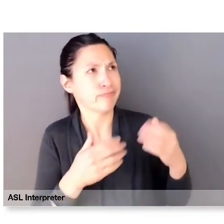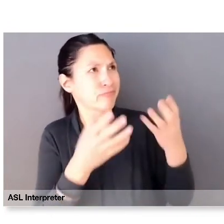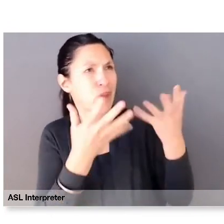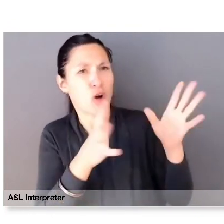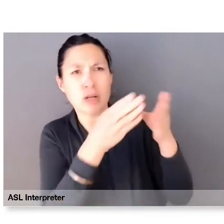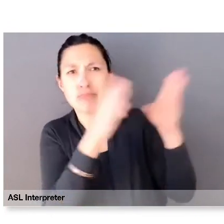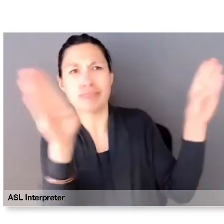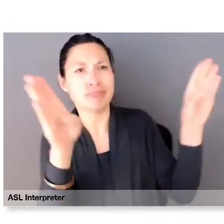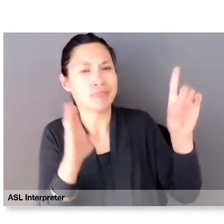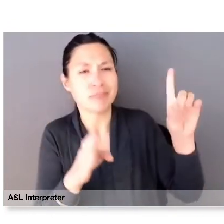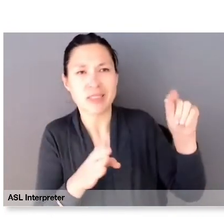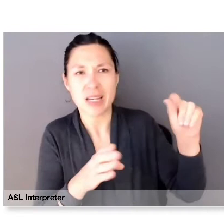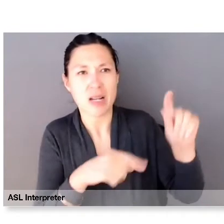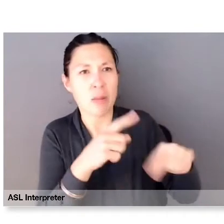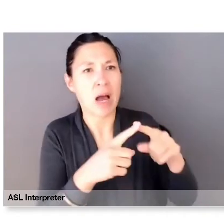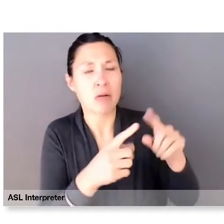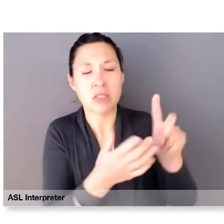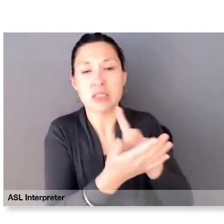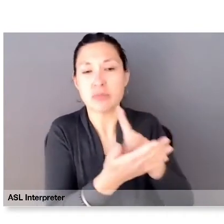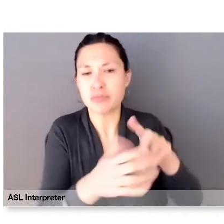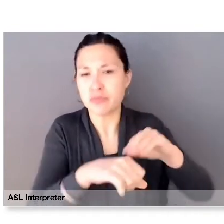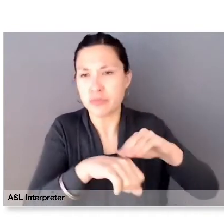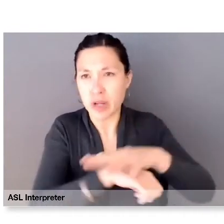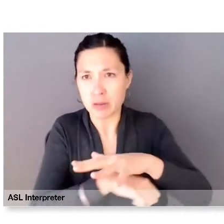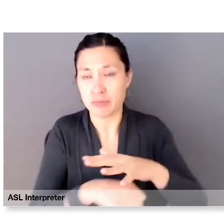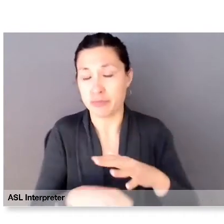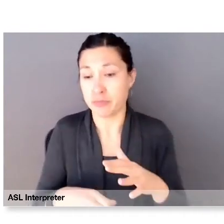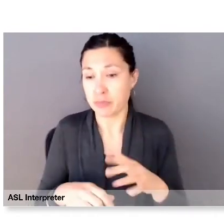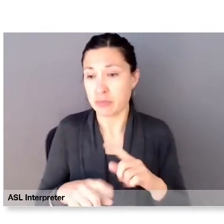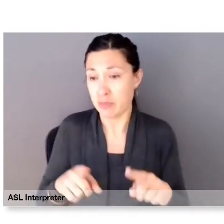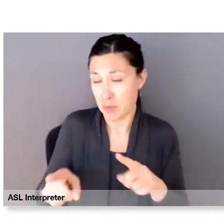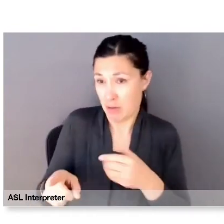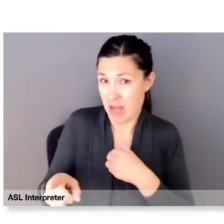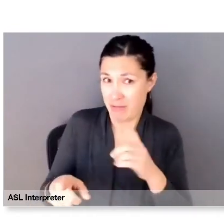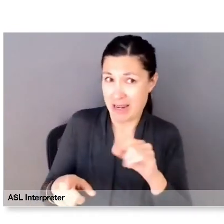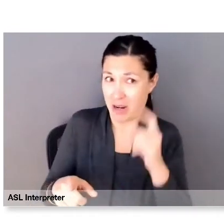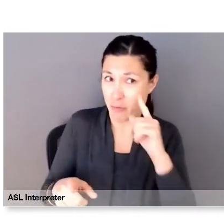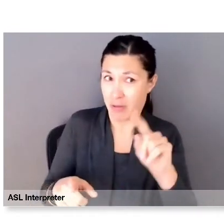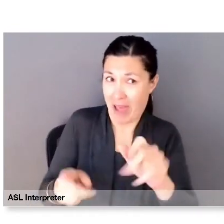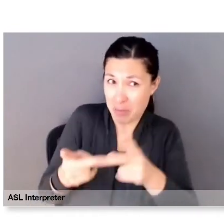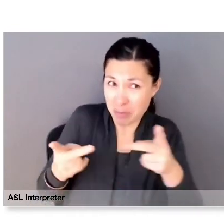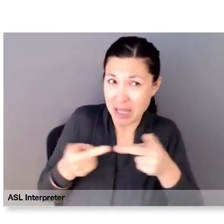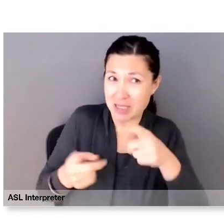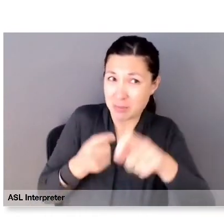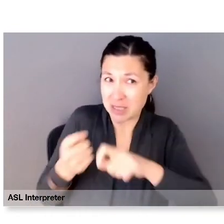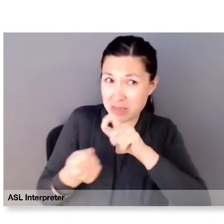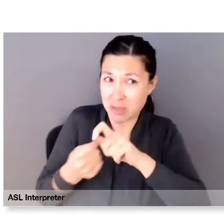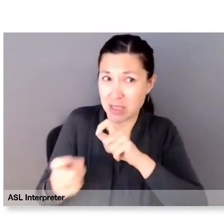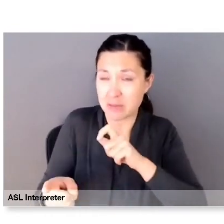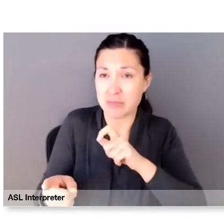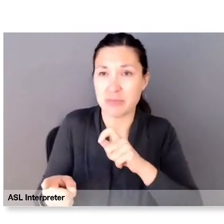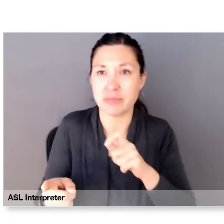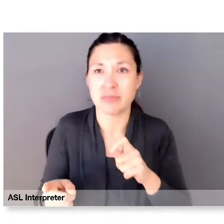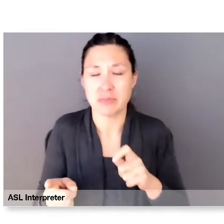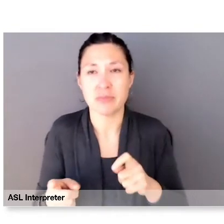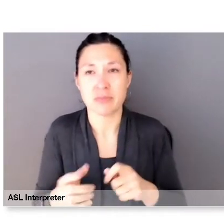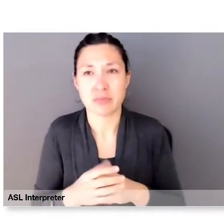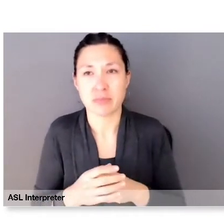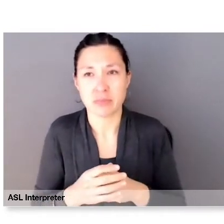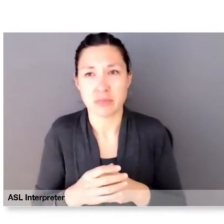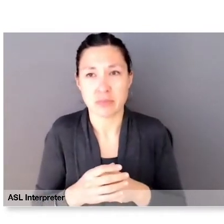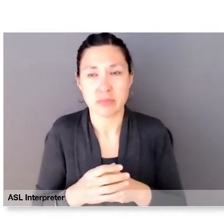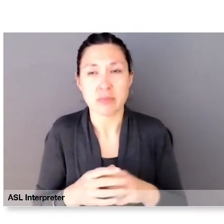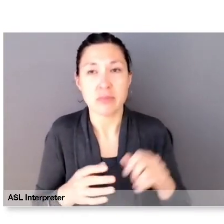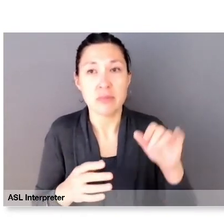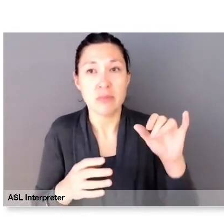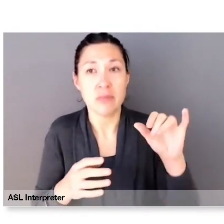about, the effect in their particular place of work. That's a situation where as these systems become more quantitative, we